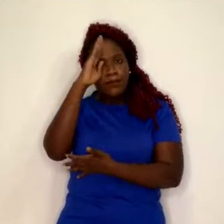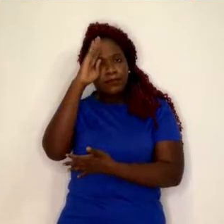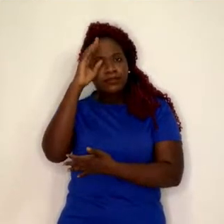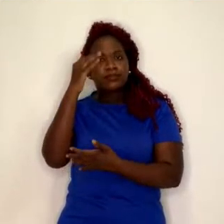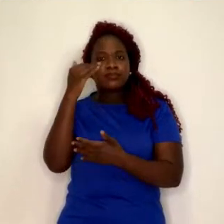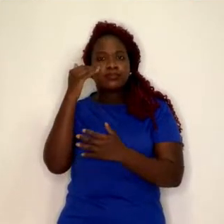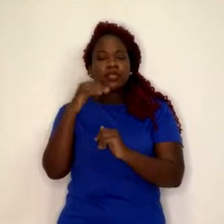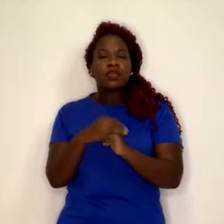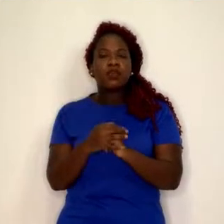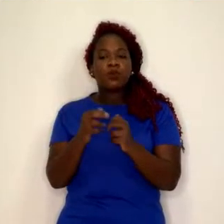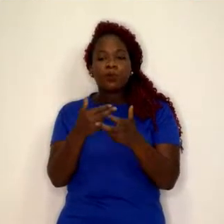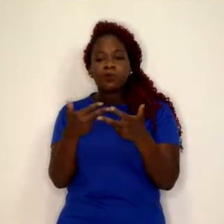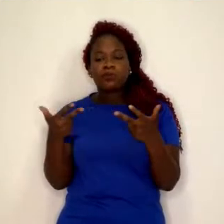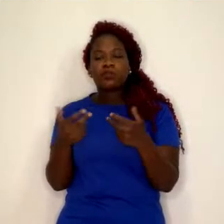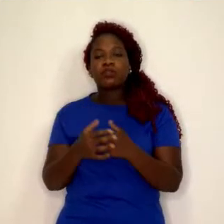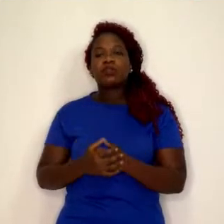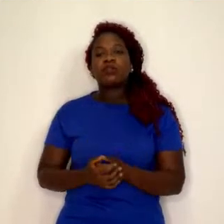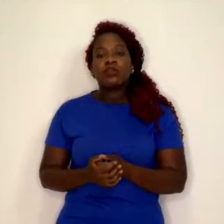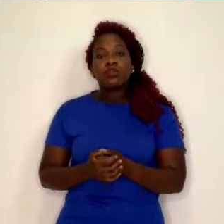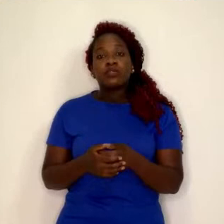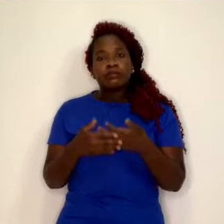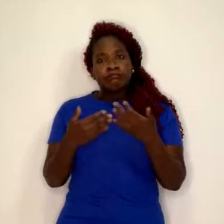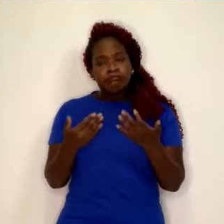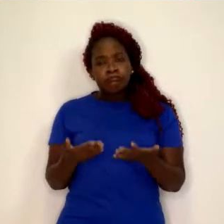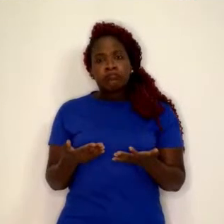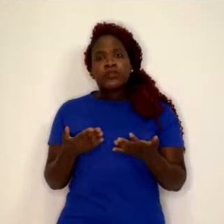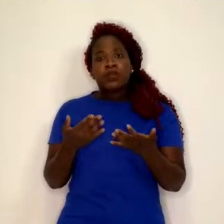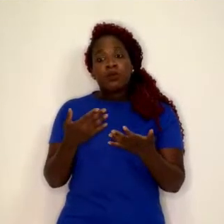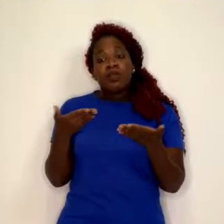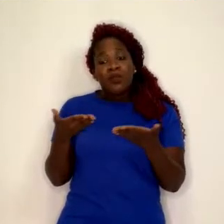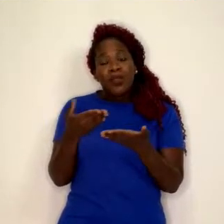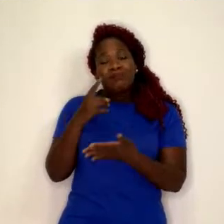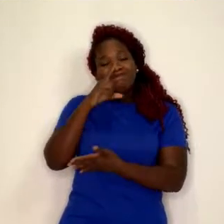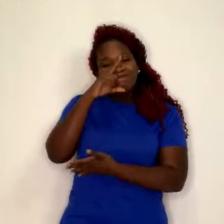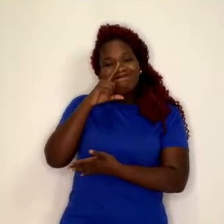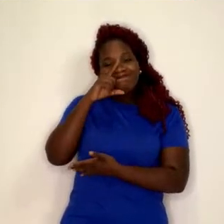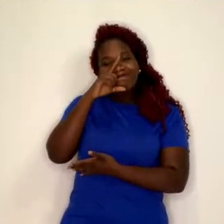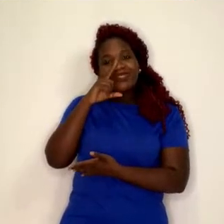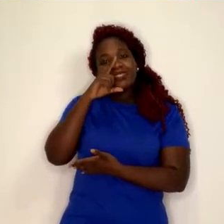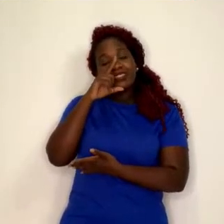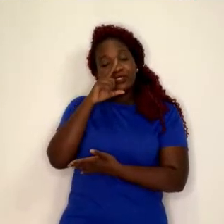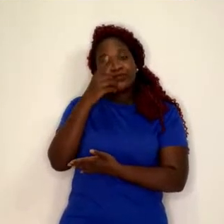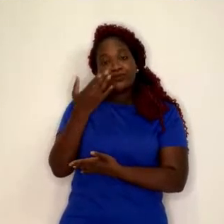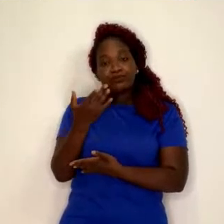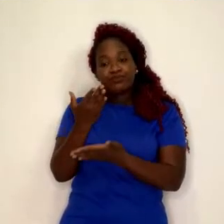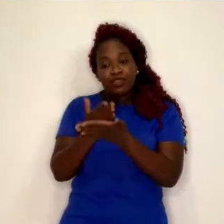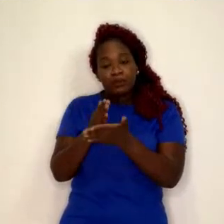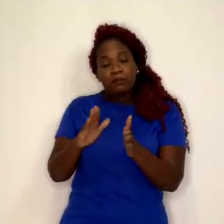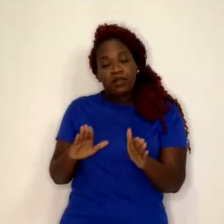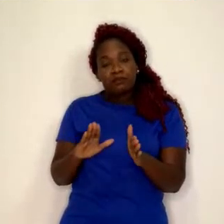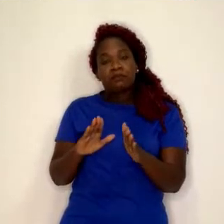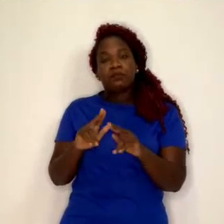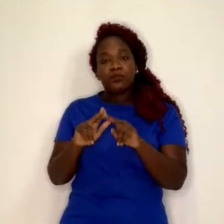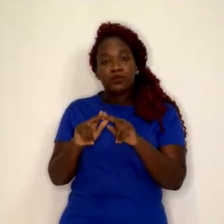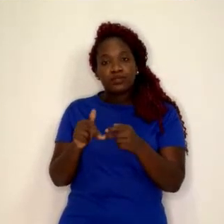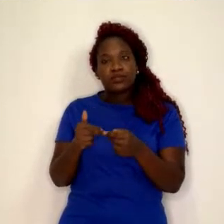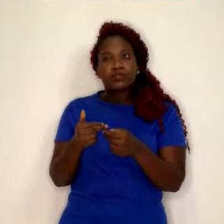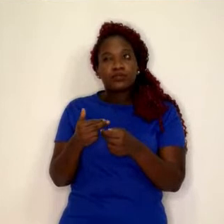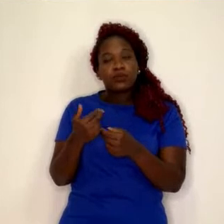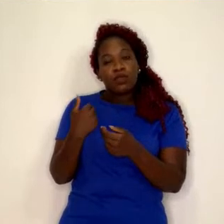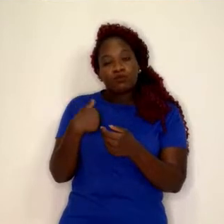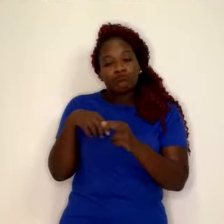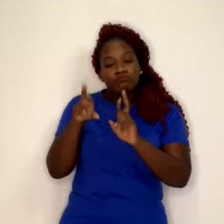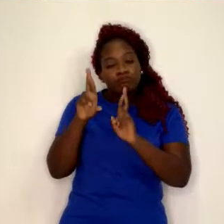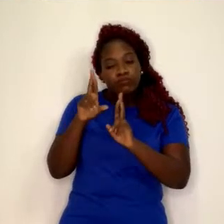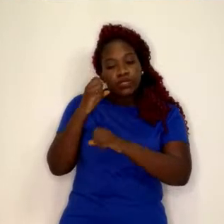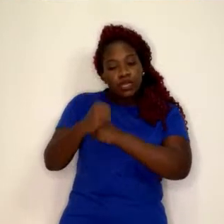principles, universal principles. And I believe that this is at risk in Brazil. And I